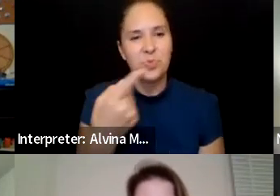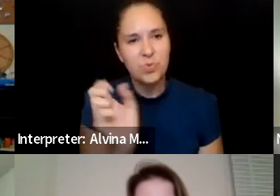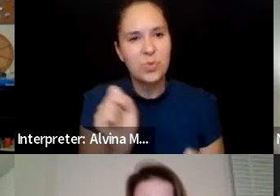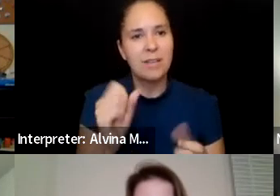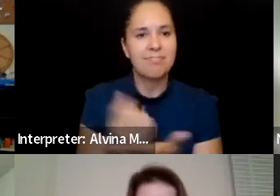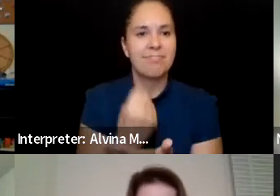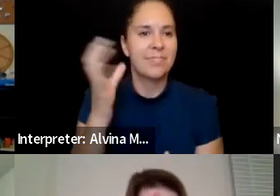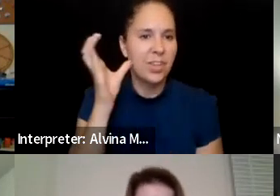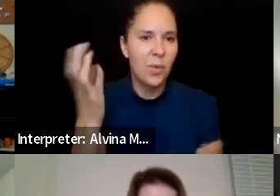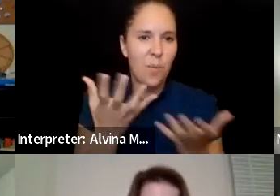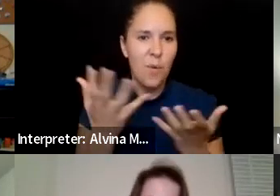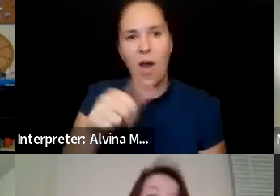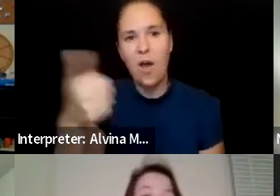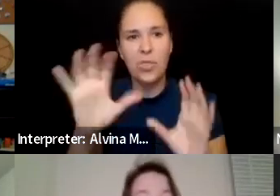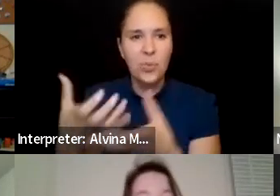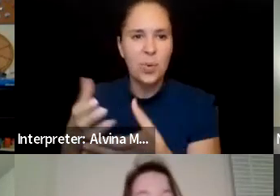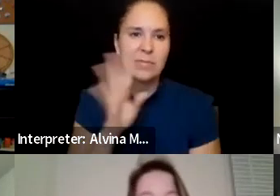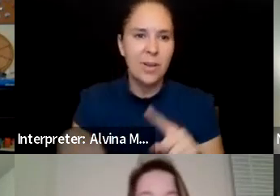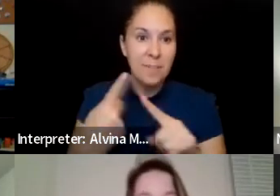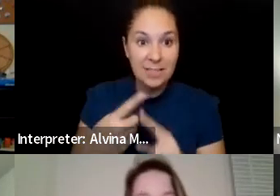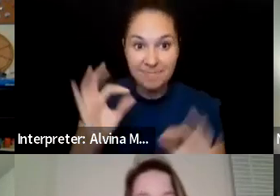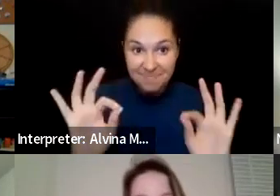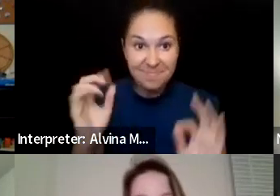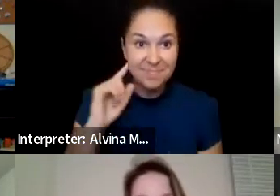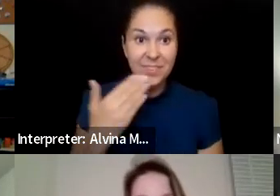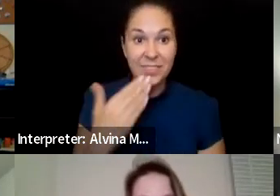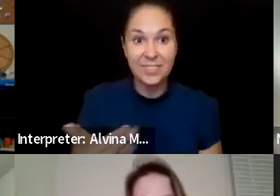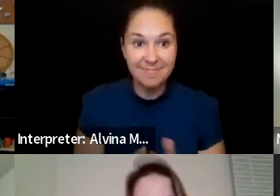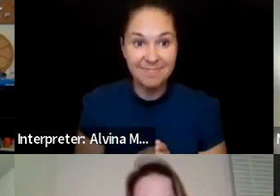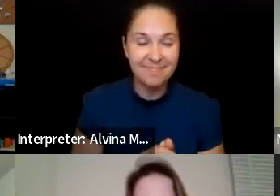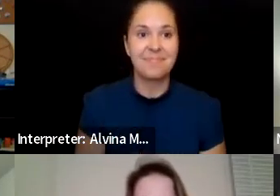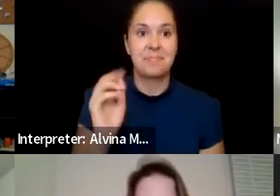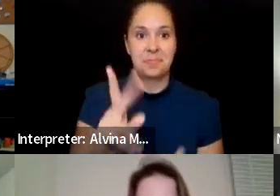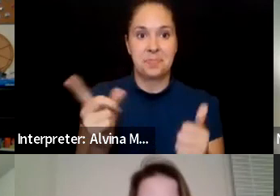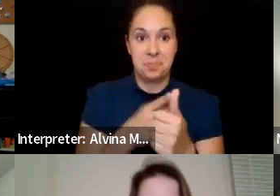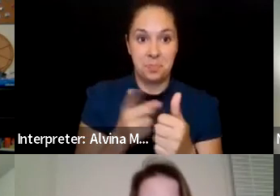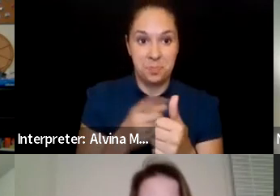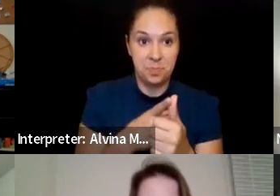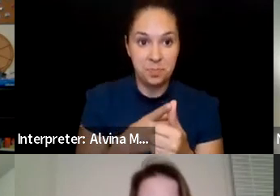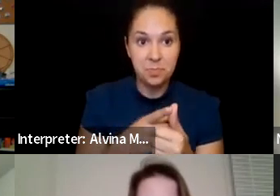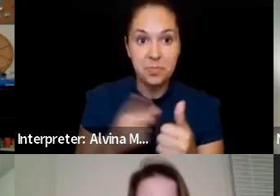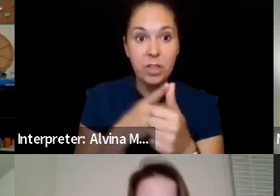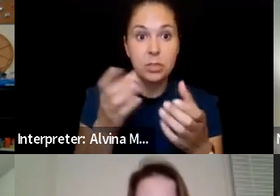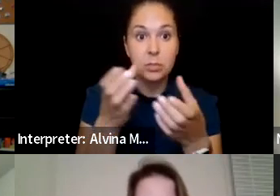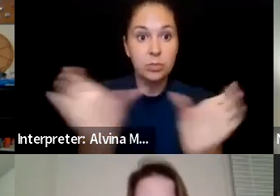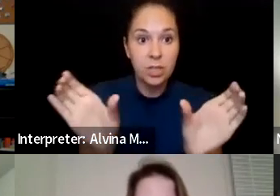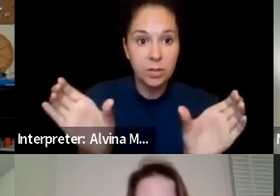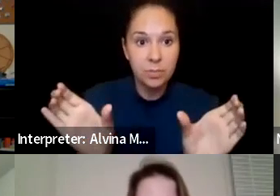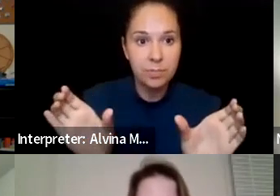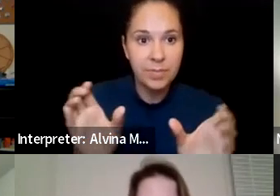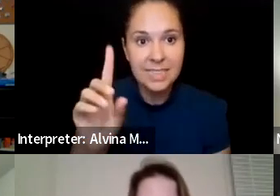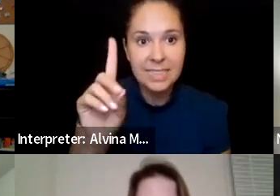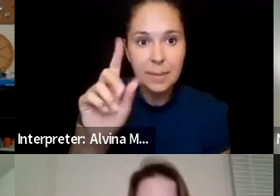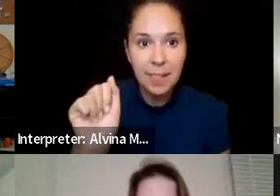got to talk about. Sounds good? All right. So first up, our first breakout room is going to be